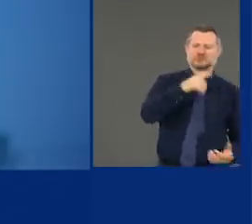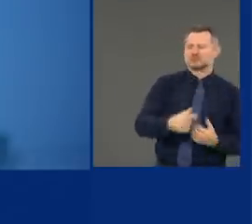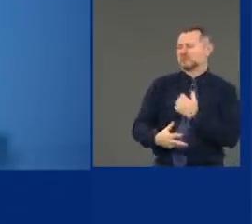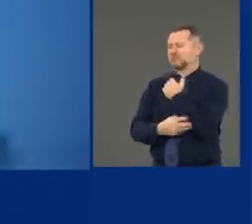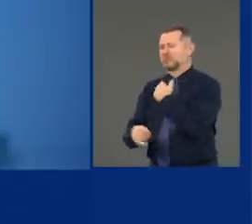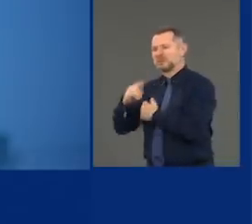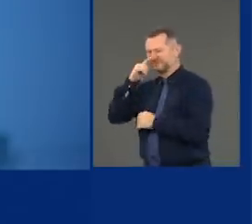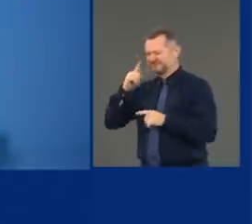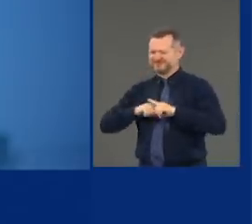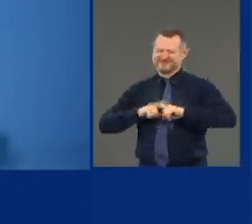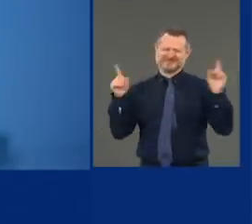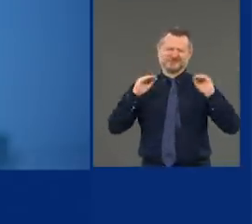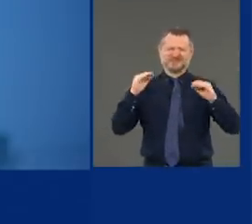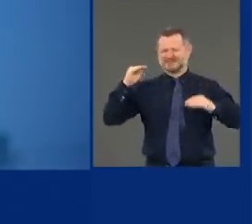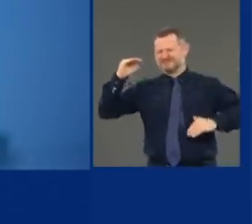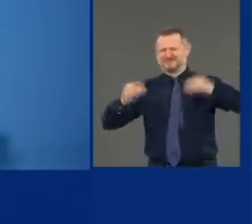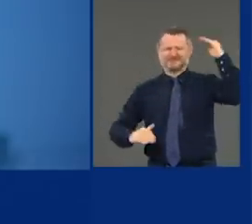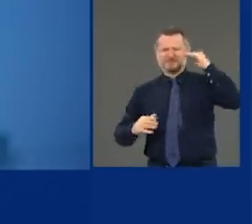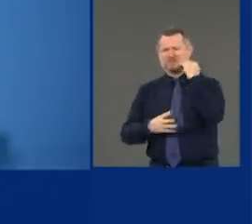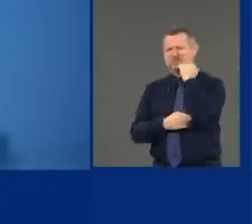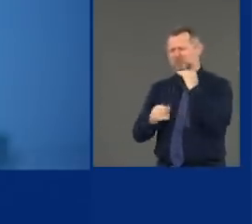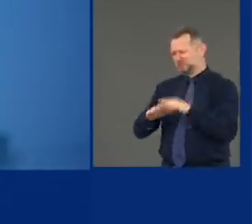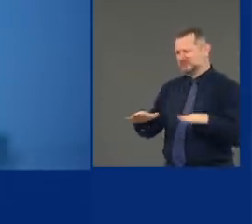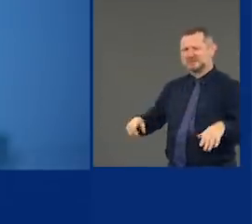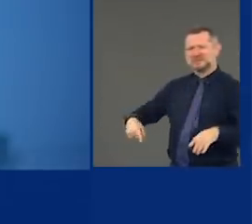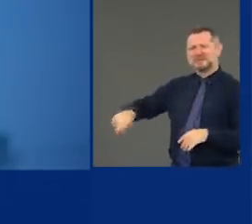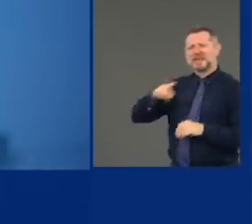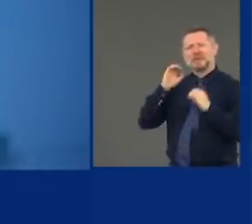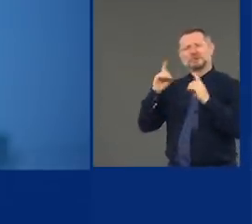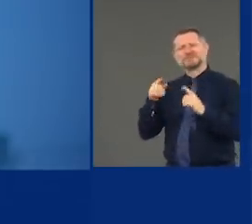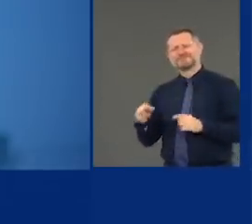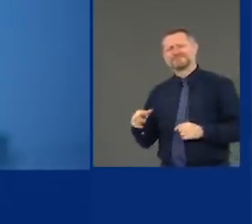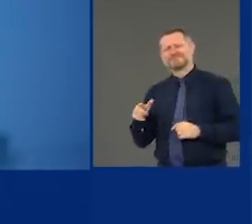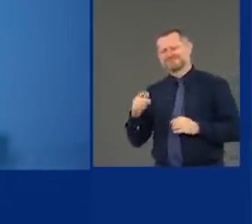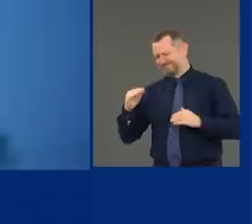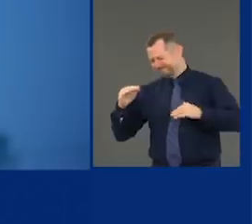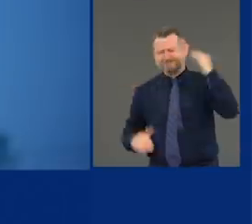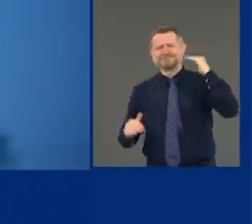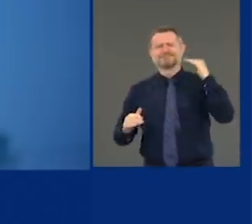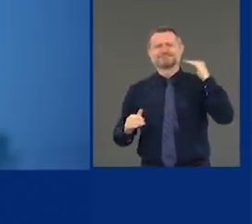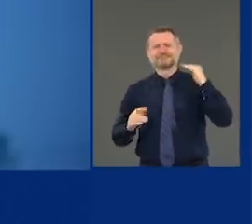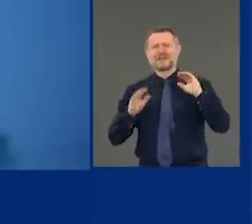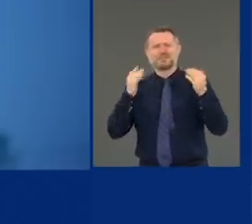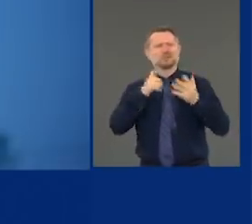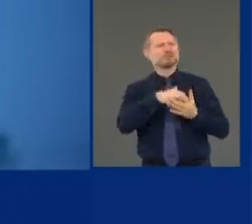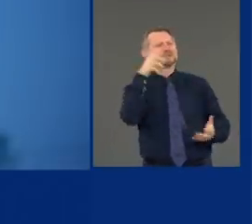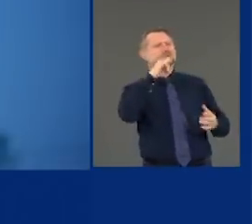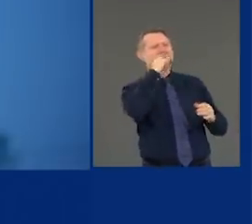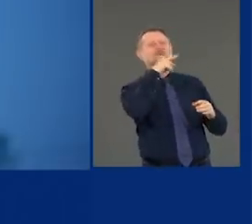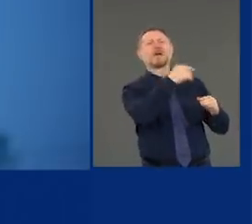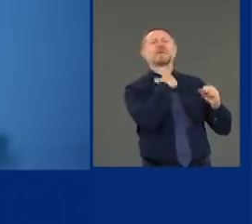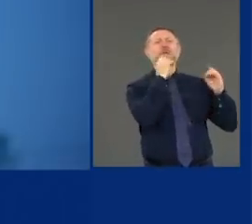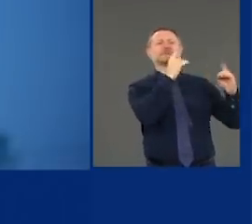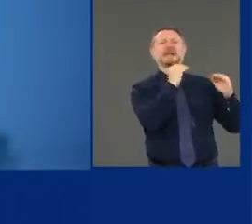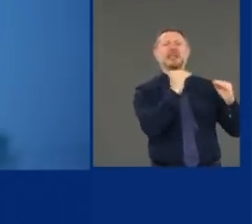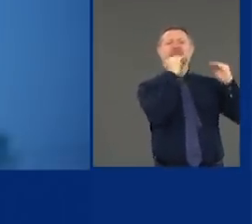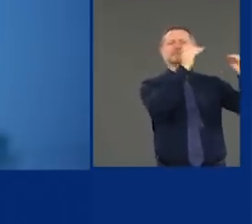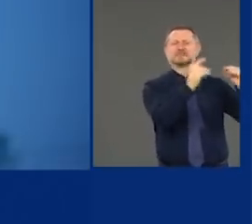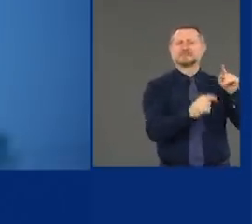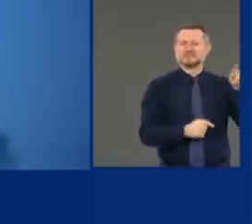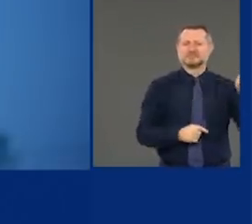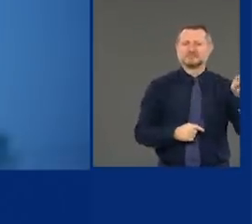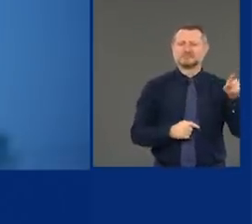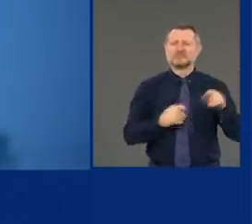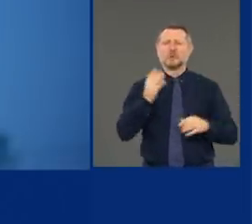And poor children receive a different education than rich children because there's a gross